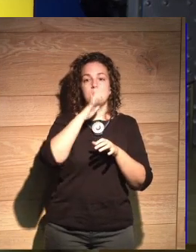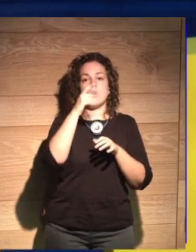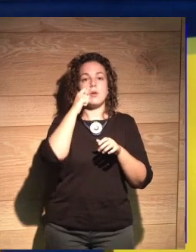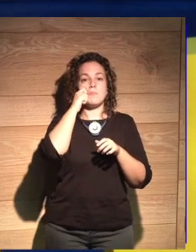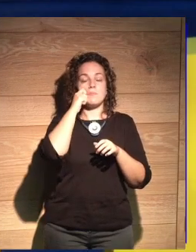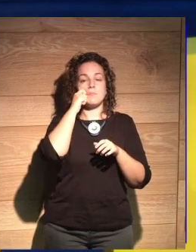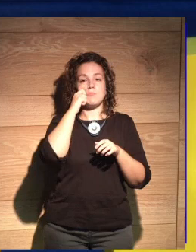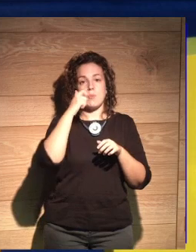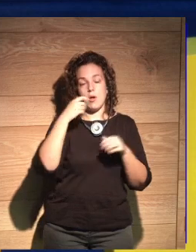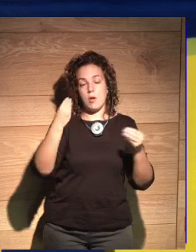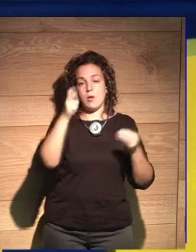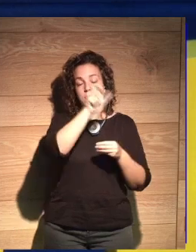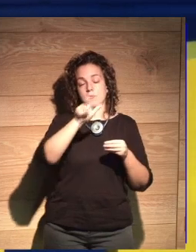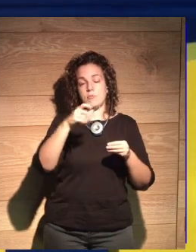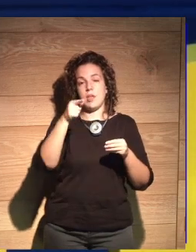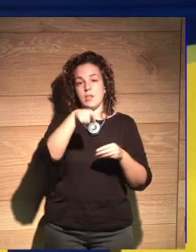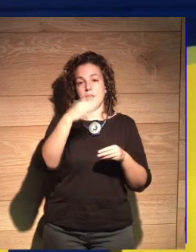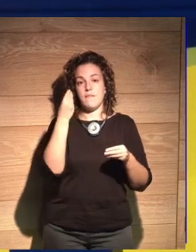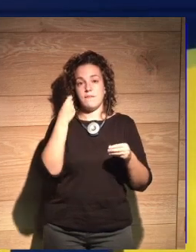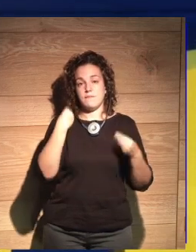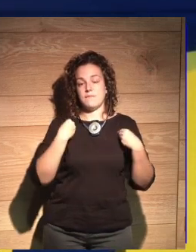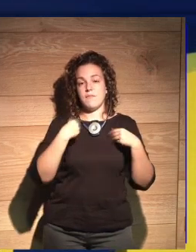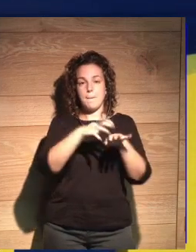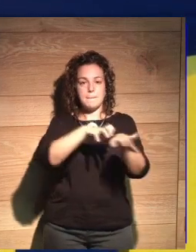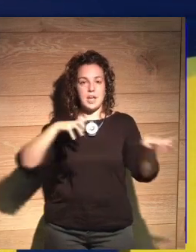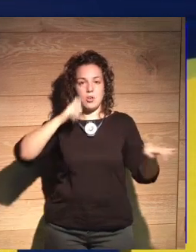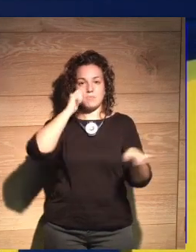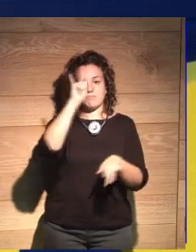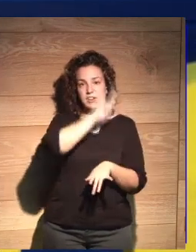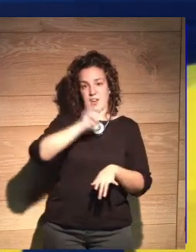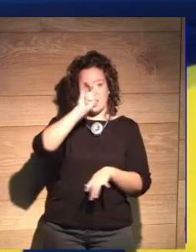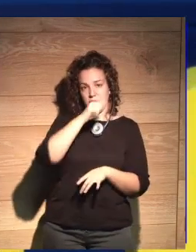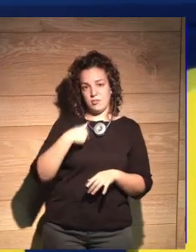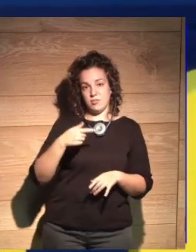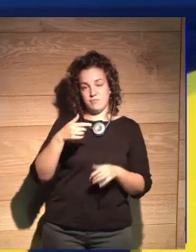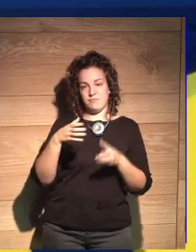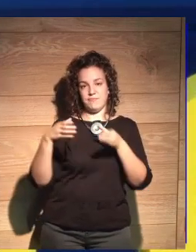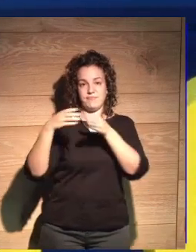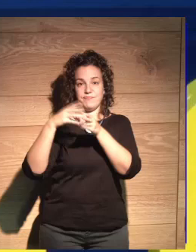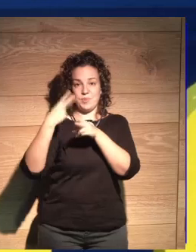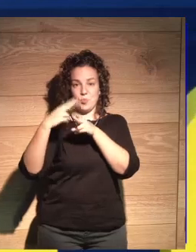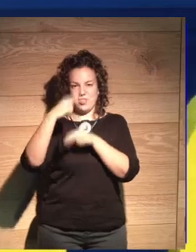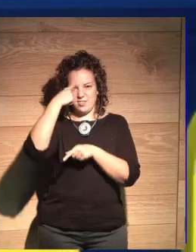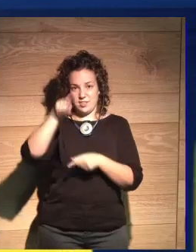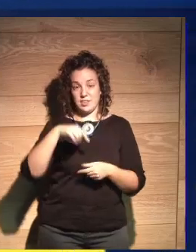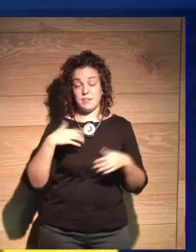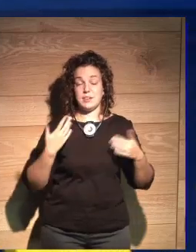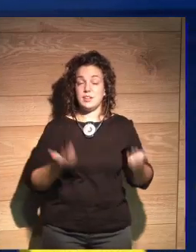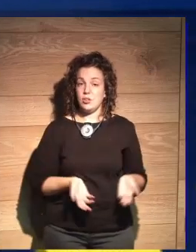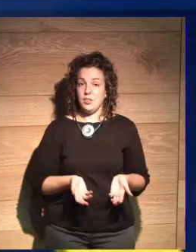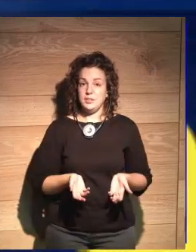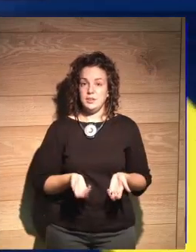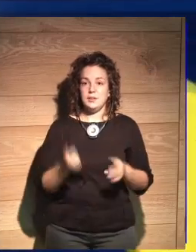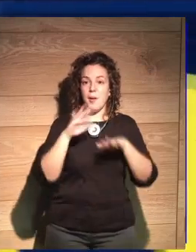But most African Americans there did not have a driver's license. In order to prevent African Americans from getting a driver's